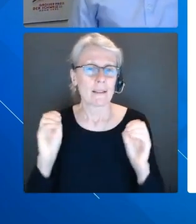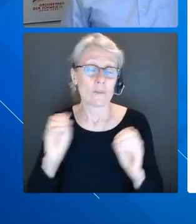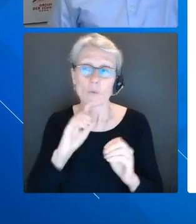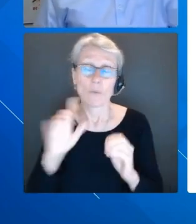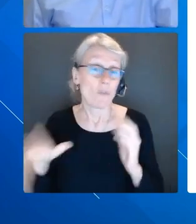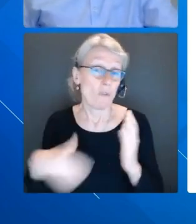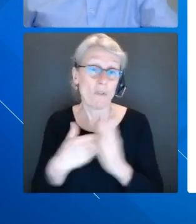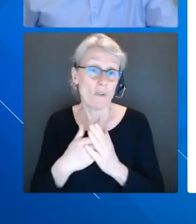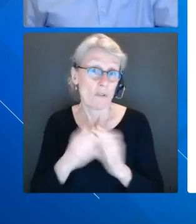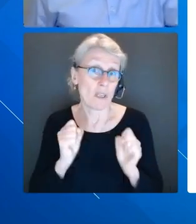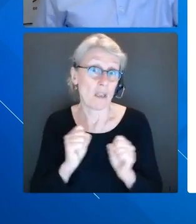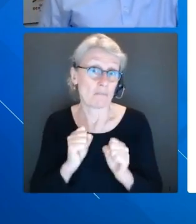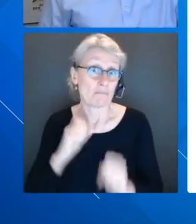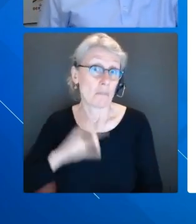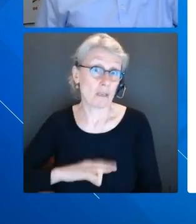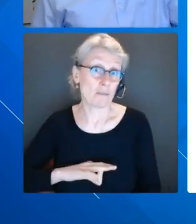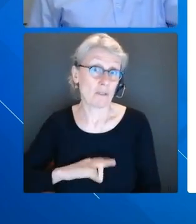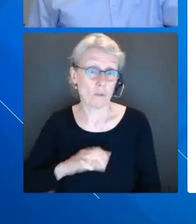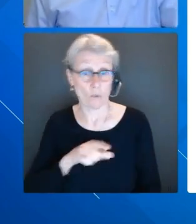neurological disabilities.